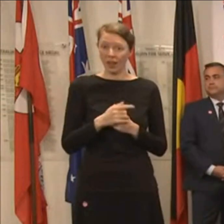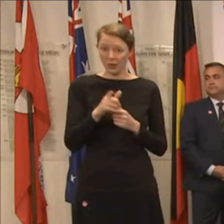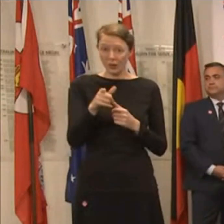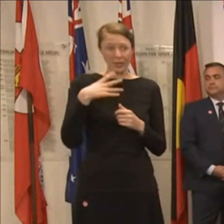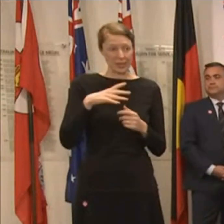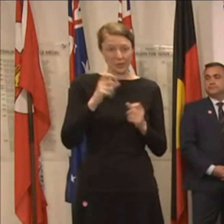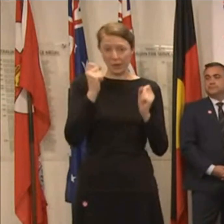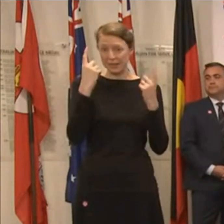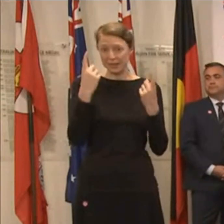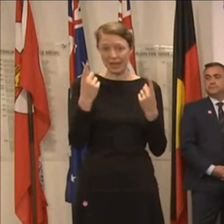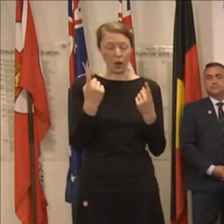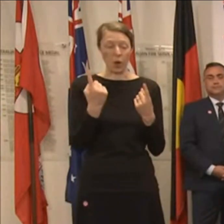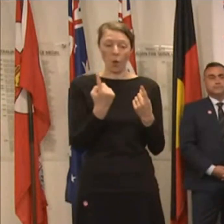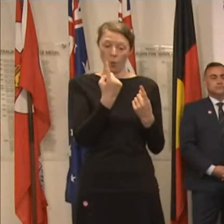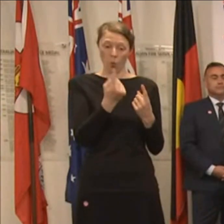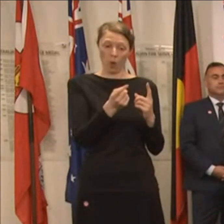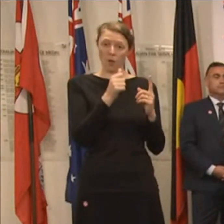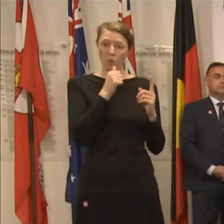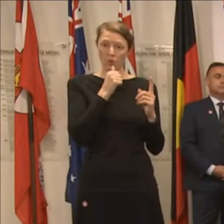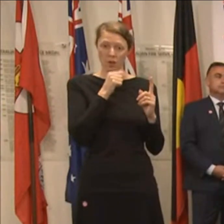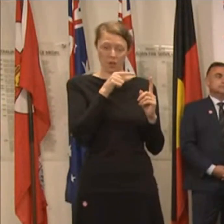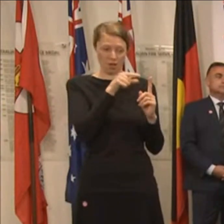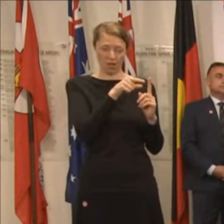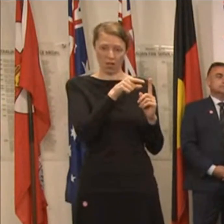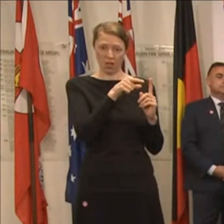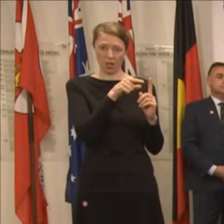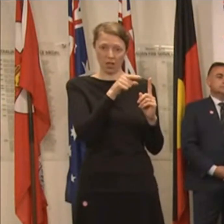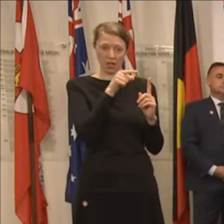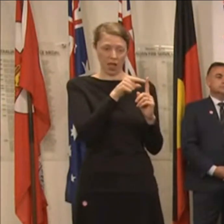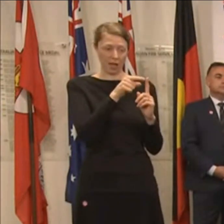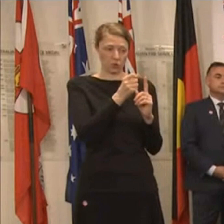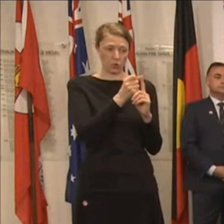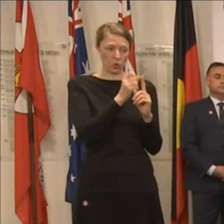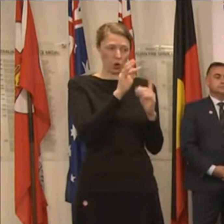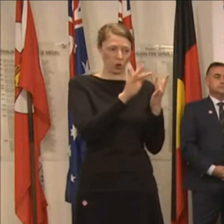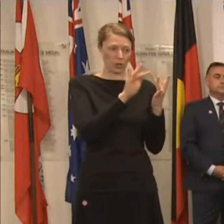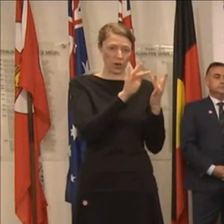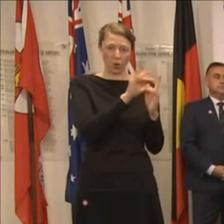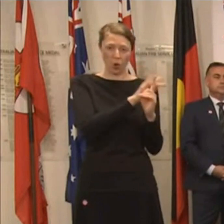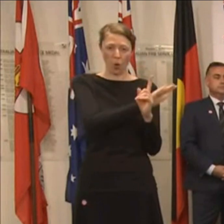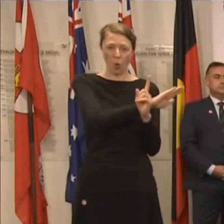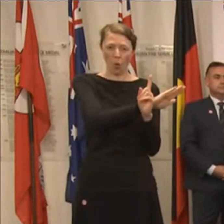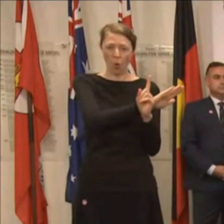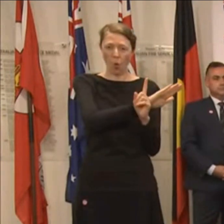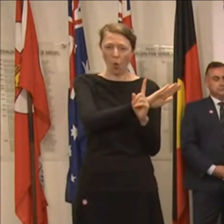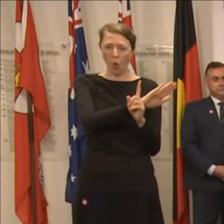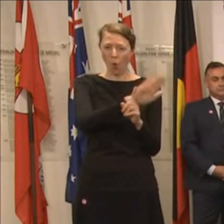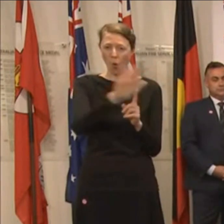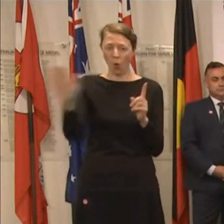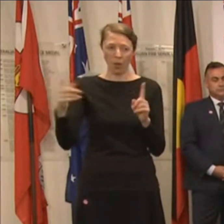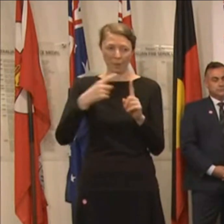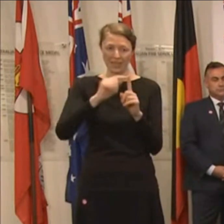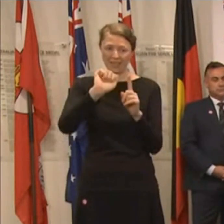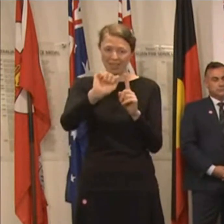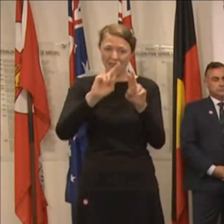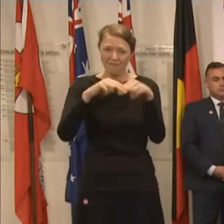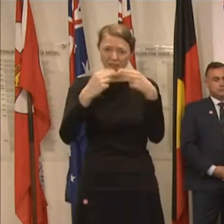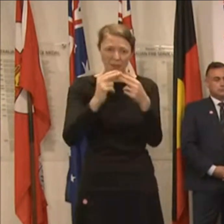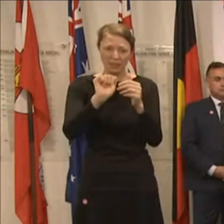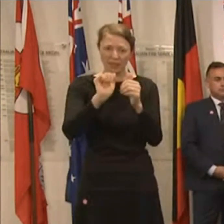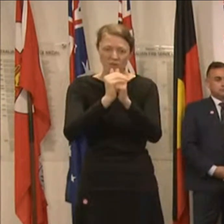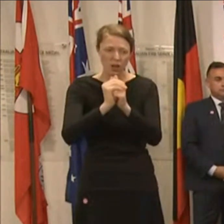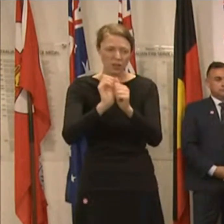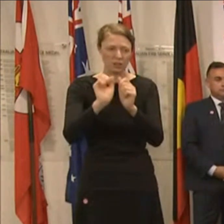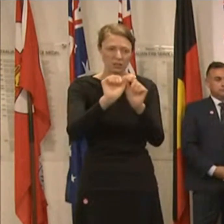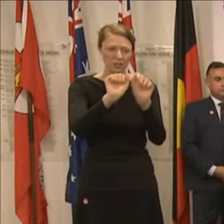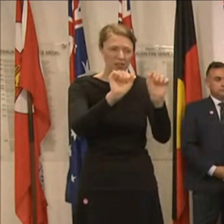how widely the disease can spread, and it's a good wake-up call for all of us, because I feel that there was